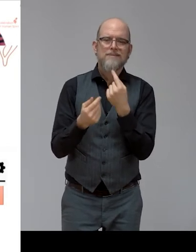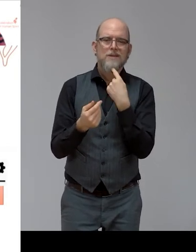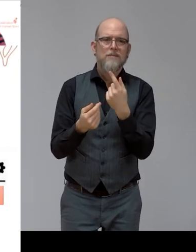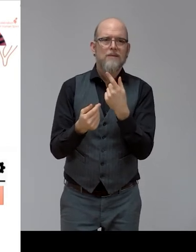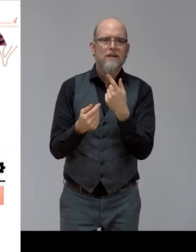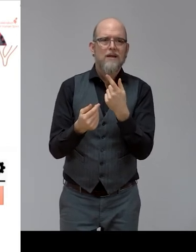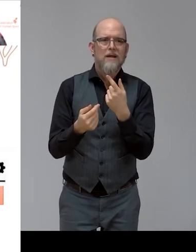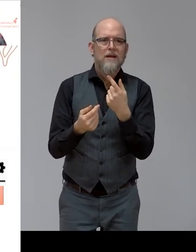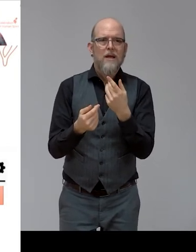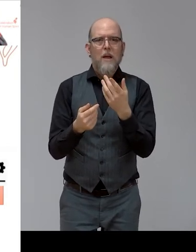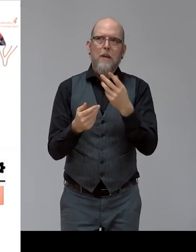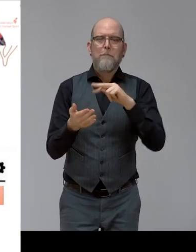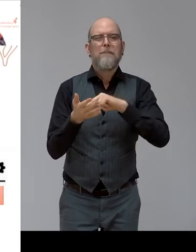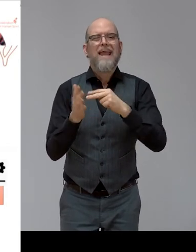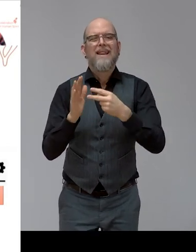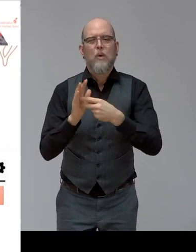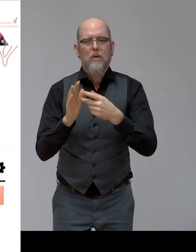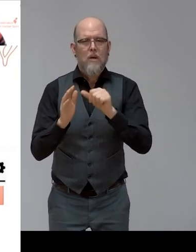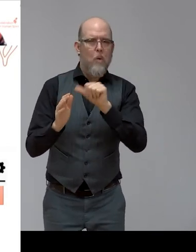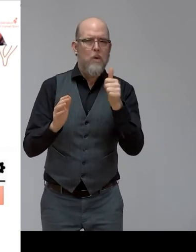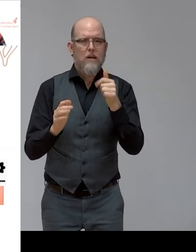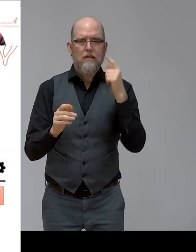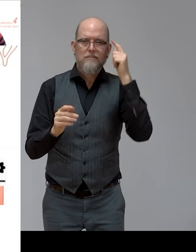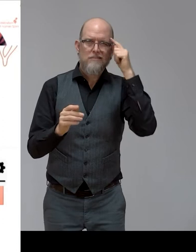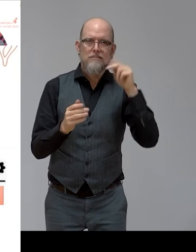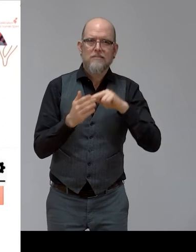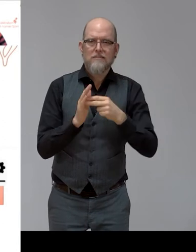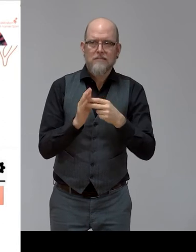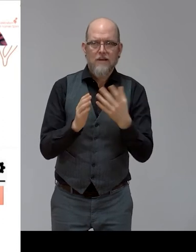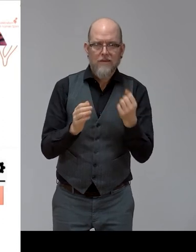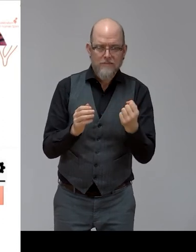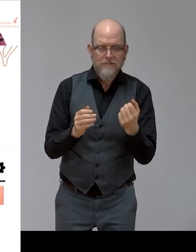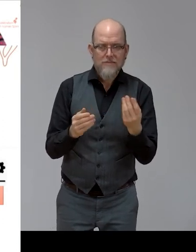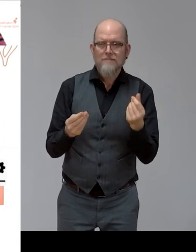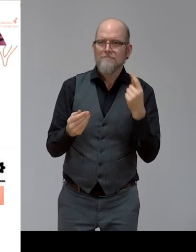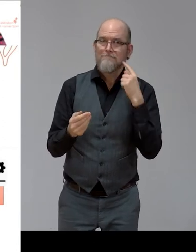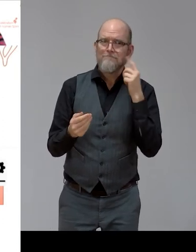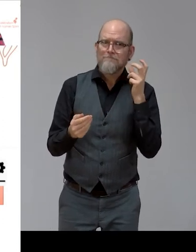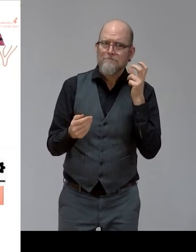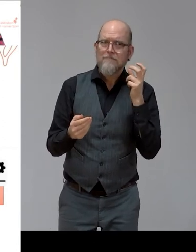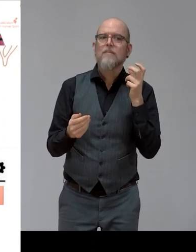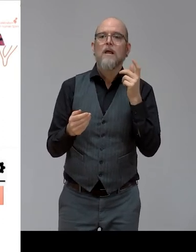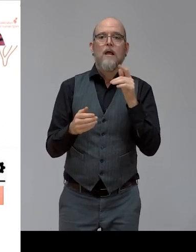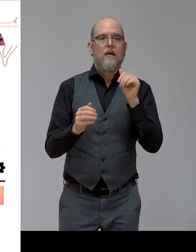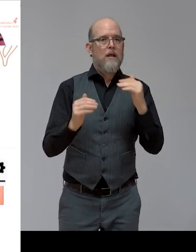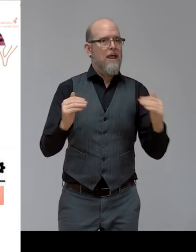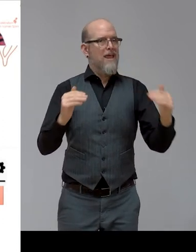insights. So how do we scale these insights and reach it to 2.2